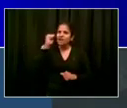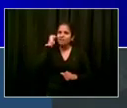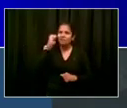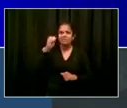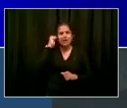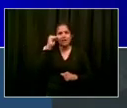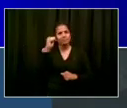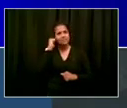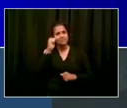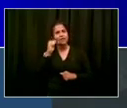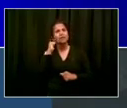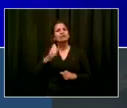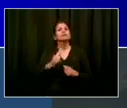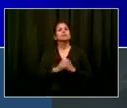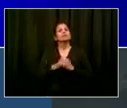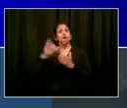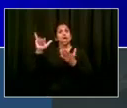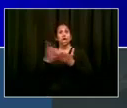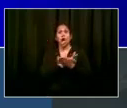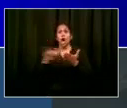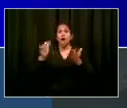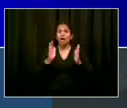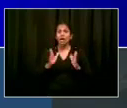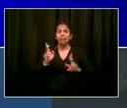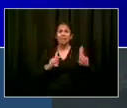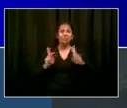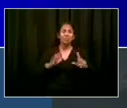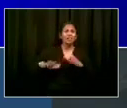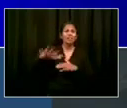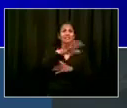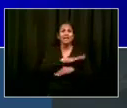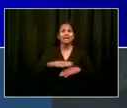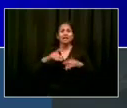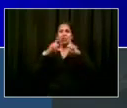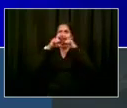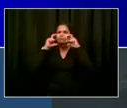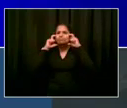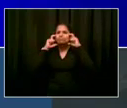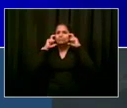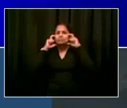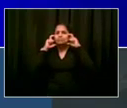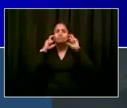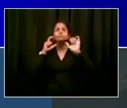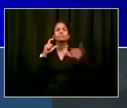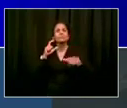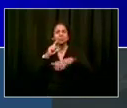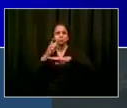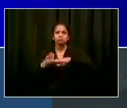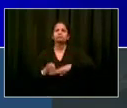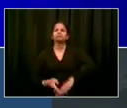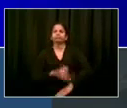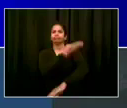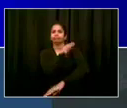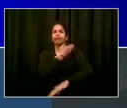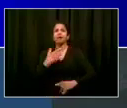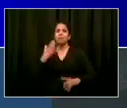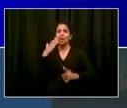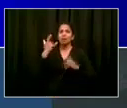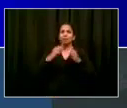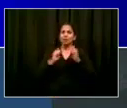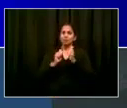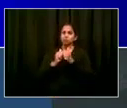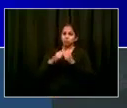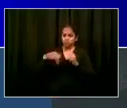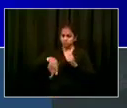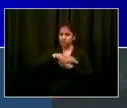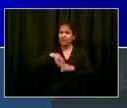have taken to face coverings as well as you have, because it's made a huge difference. Now, we want to get